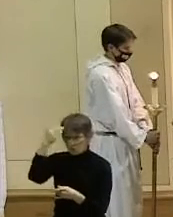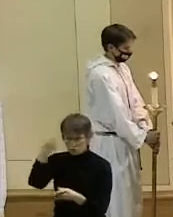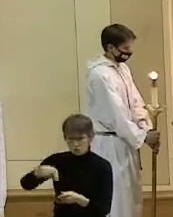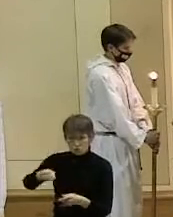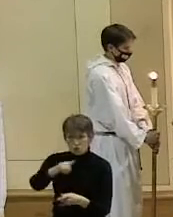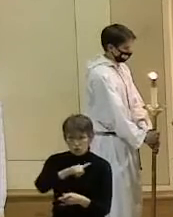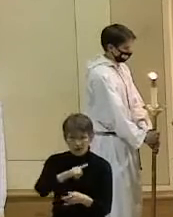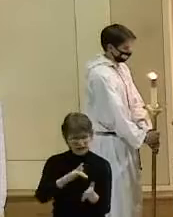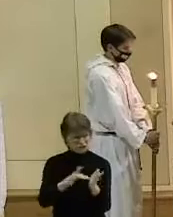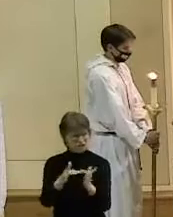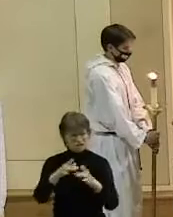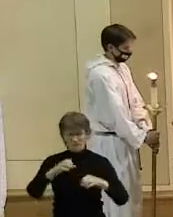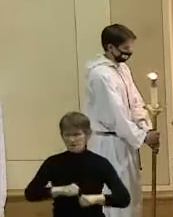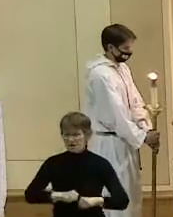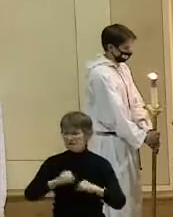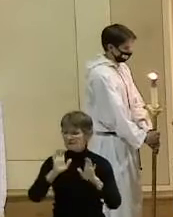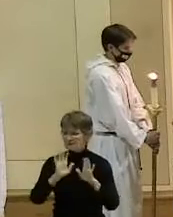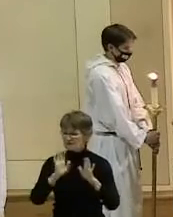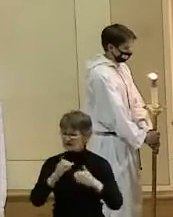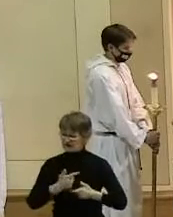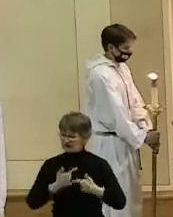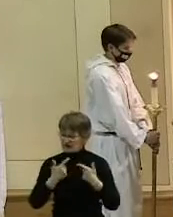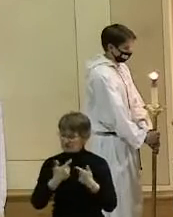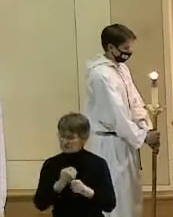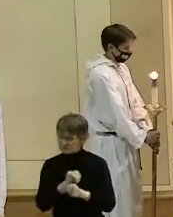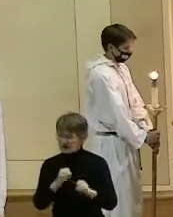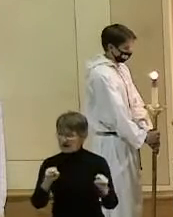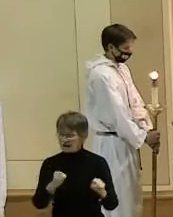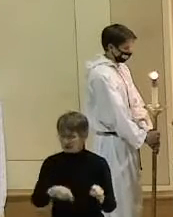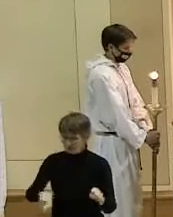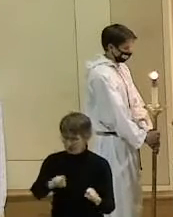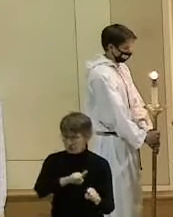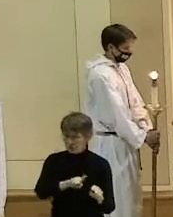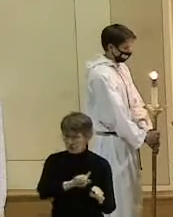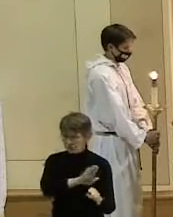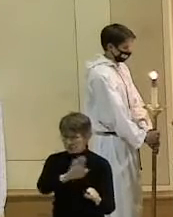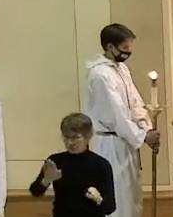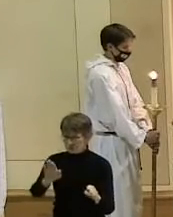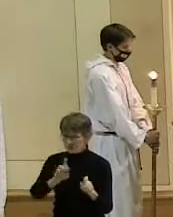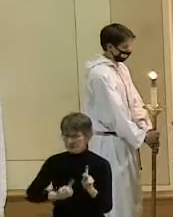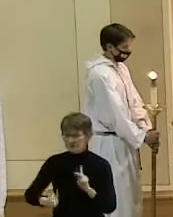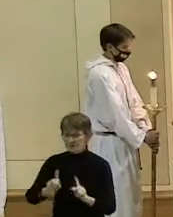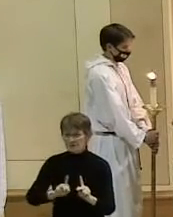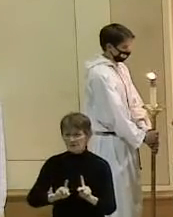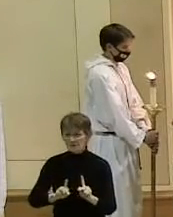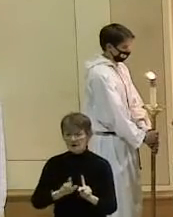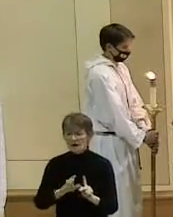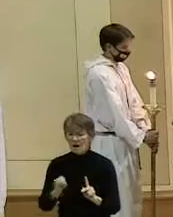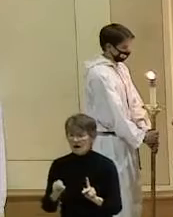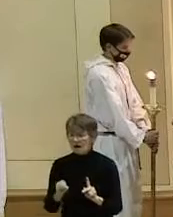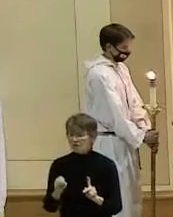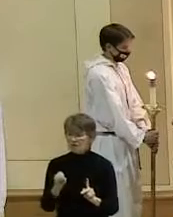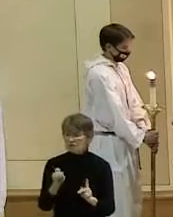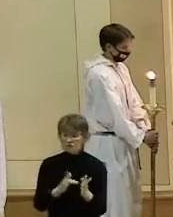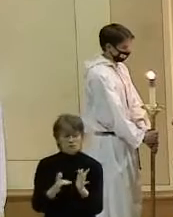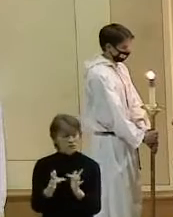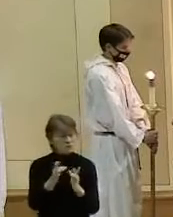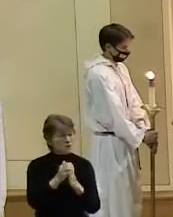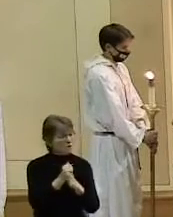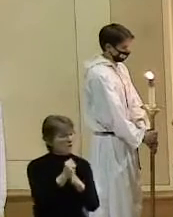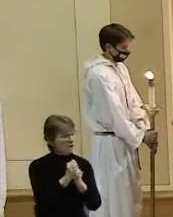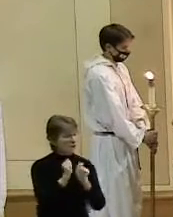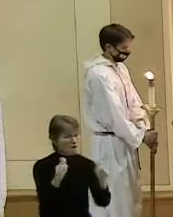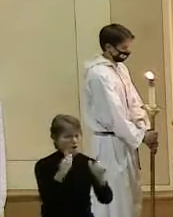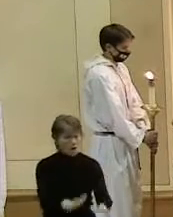sheep. I have other sheep that do not belong to this fold. These also I must lead, and they